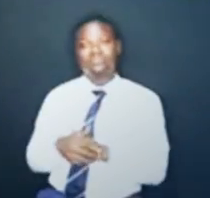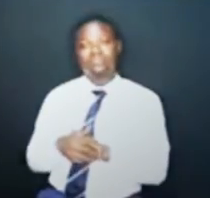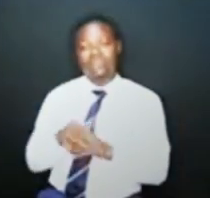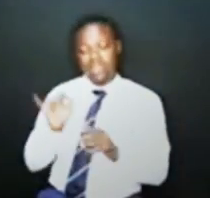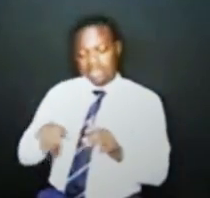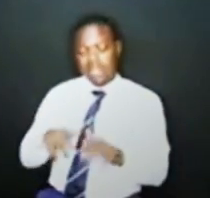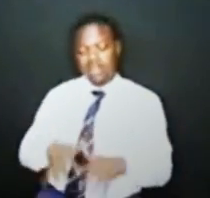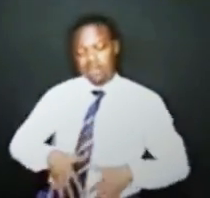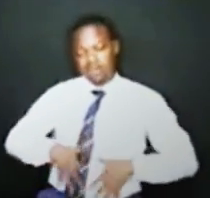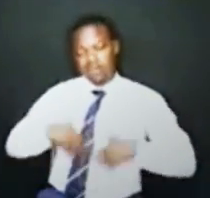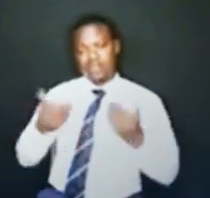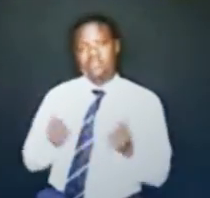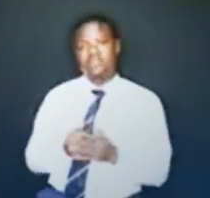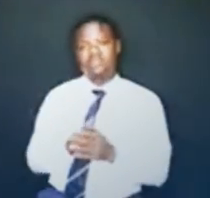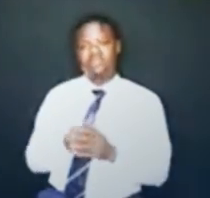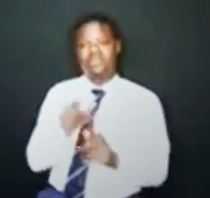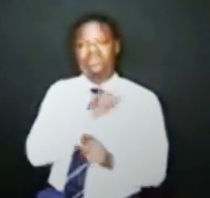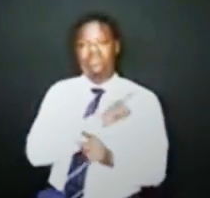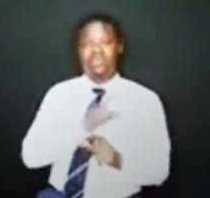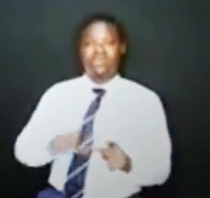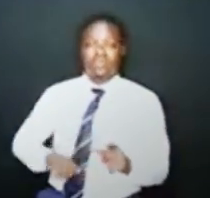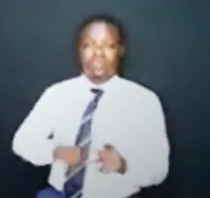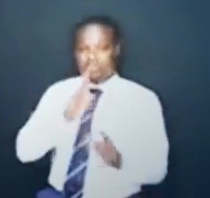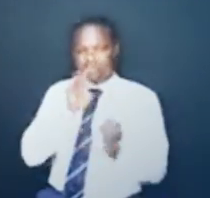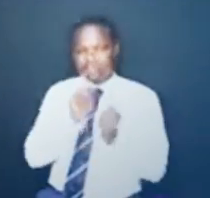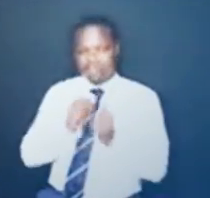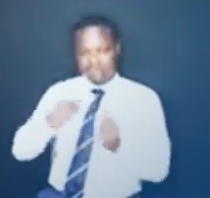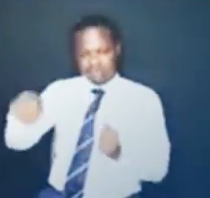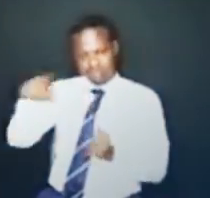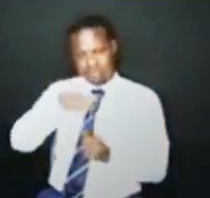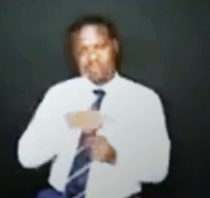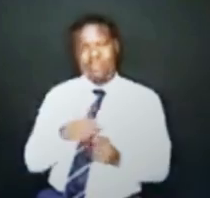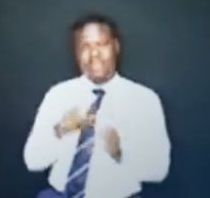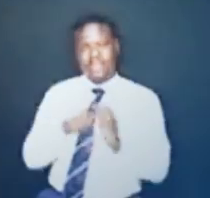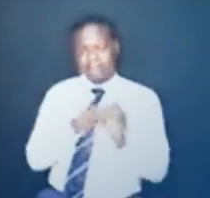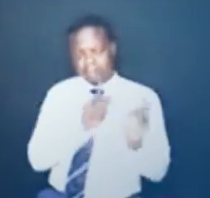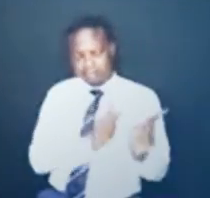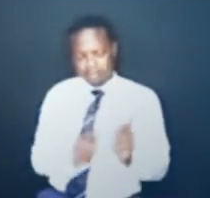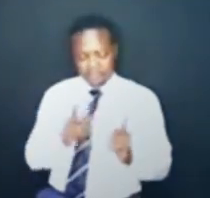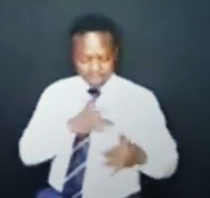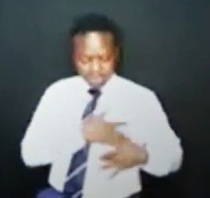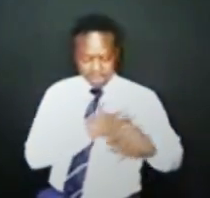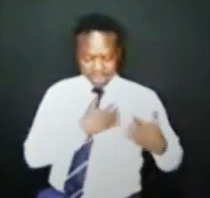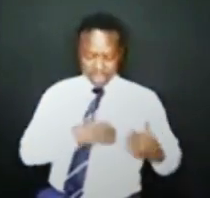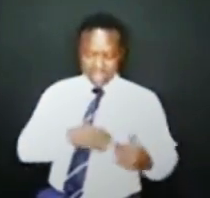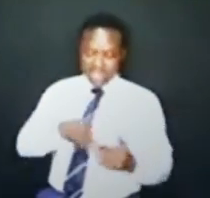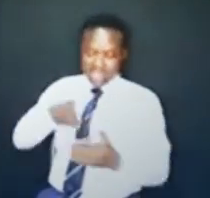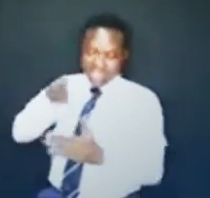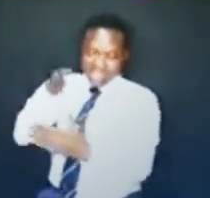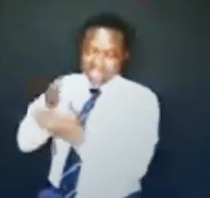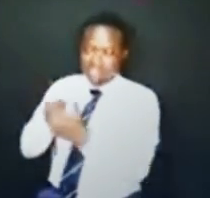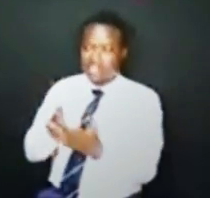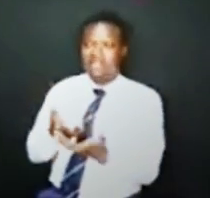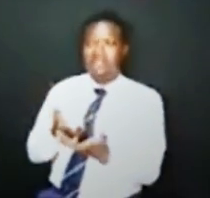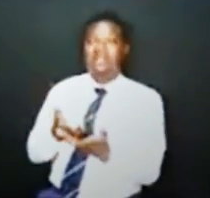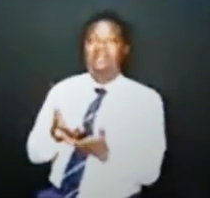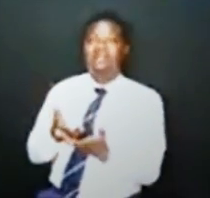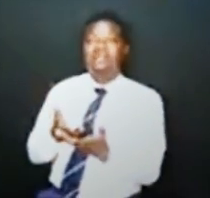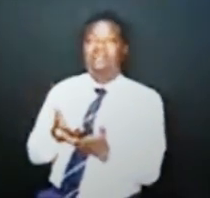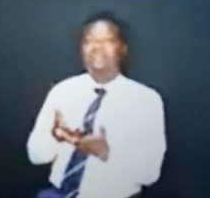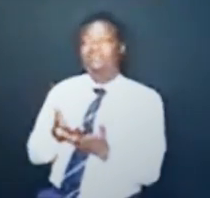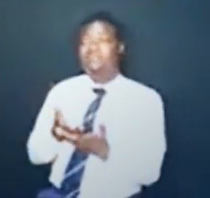Confession. May the Lord be with us. And may He prepare our hearts against the episodes that we have ahead